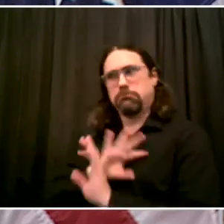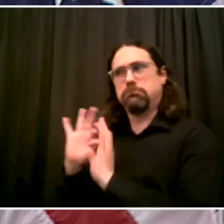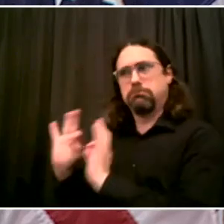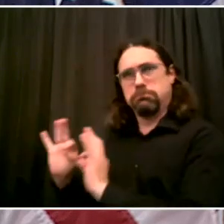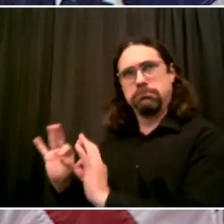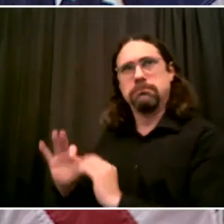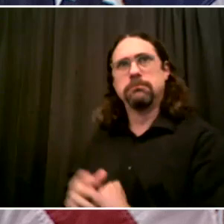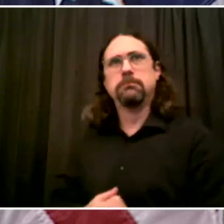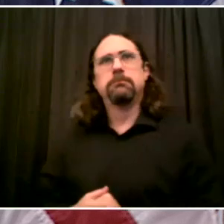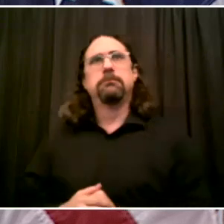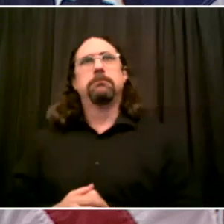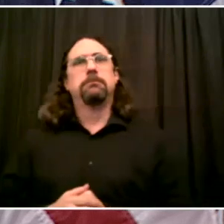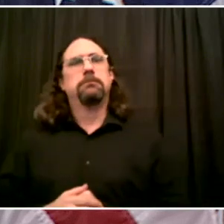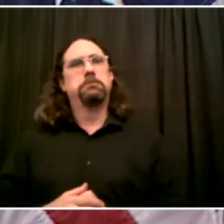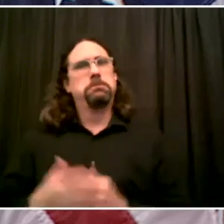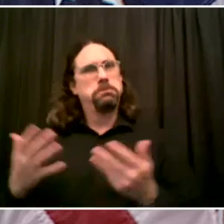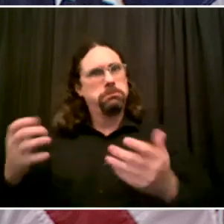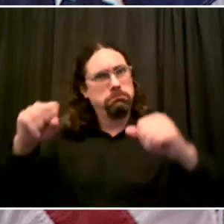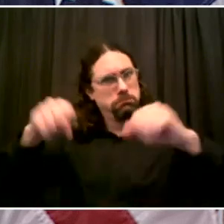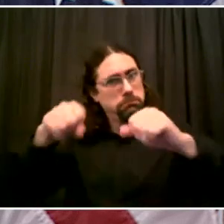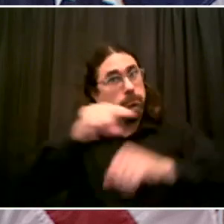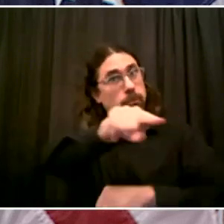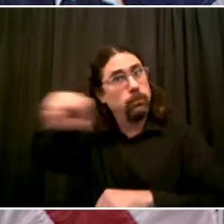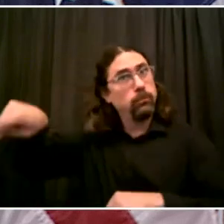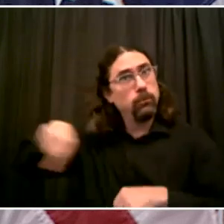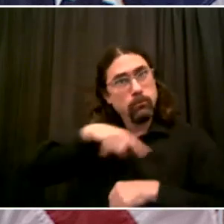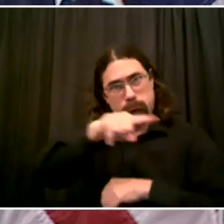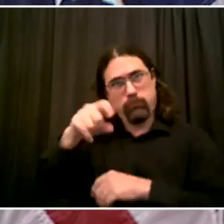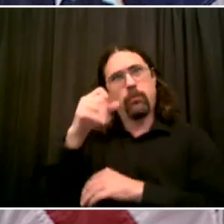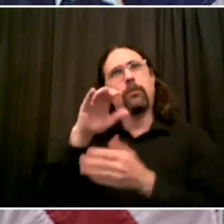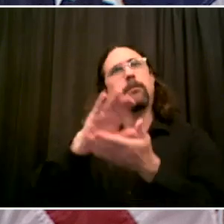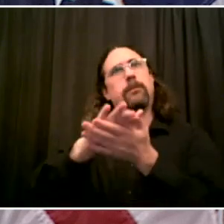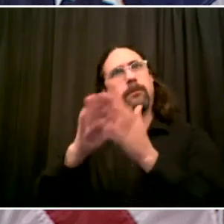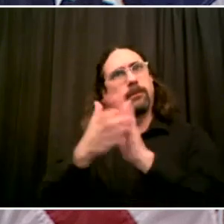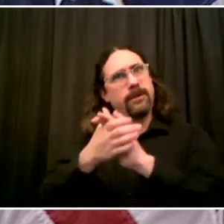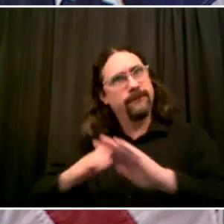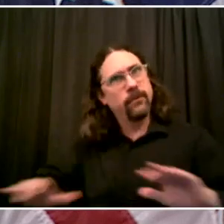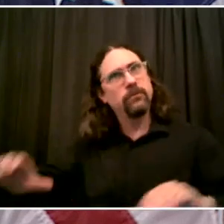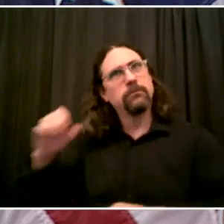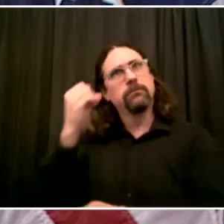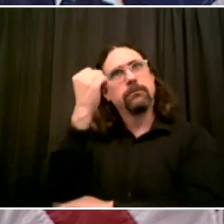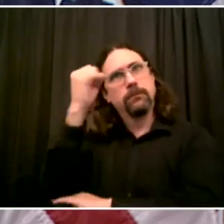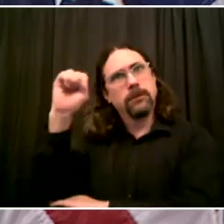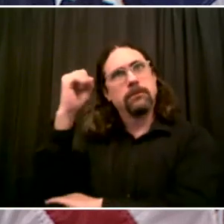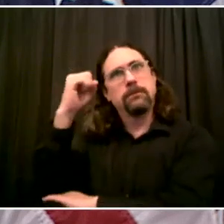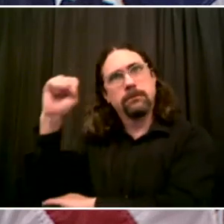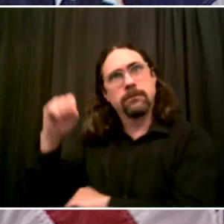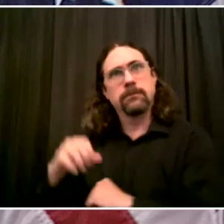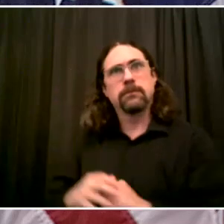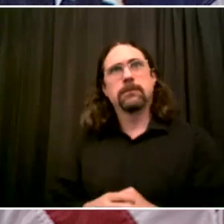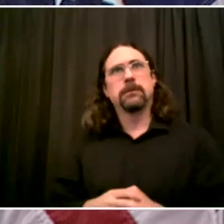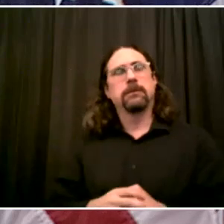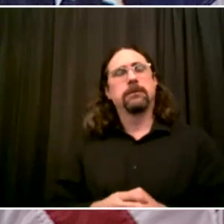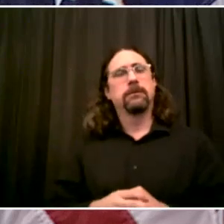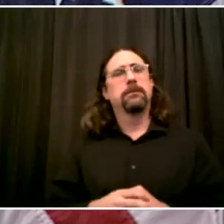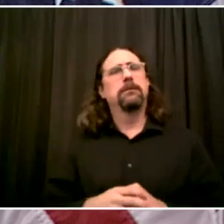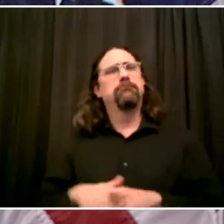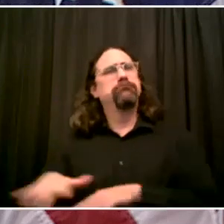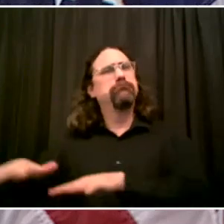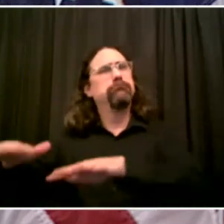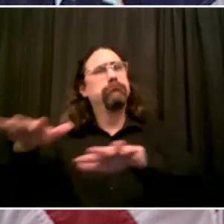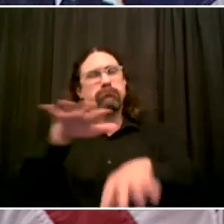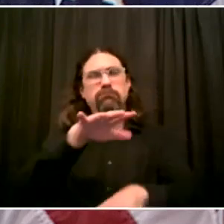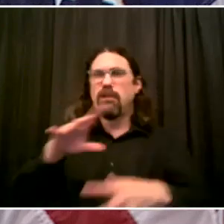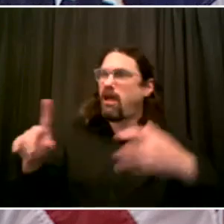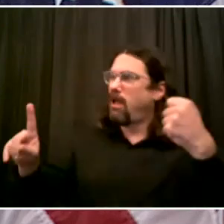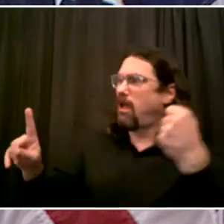There were few or no attacks on property. There were, however, some